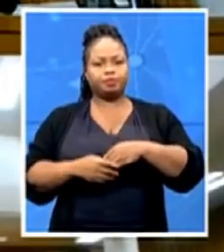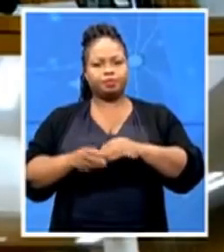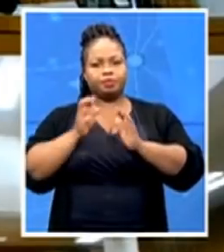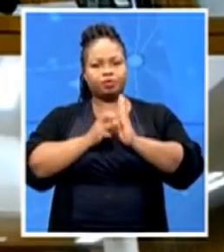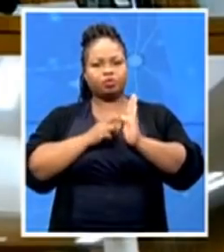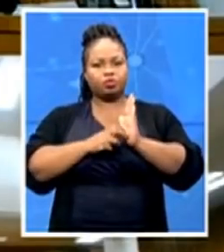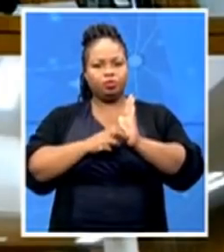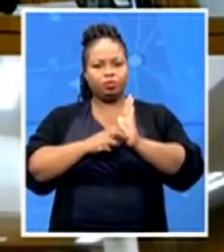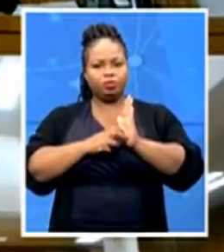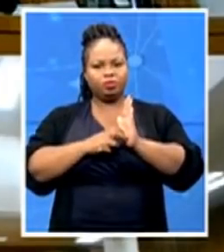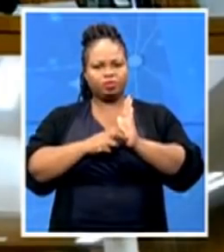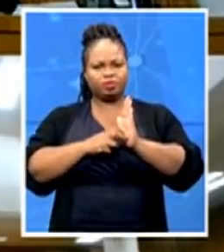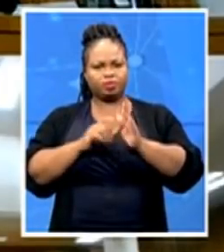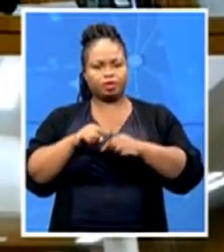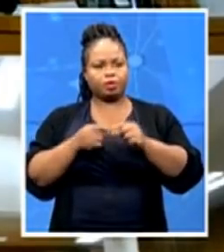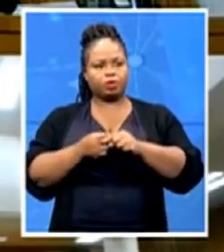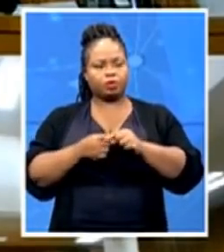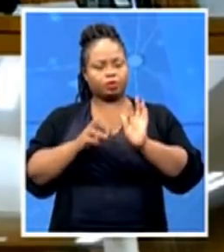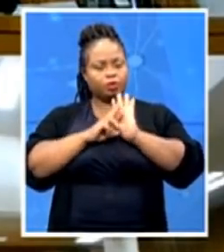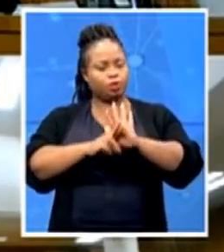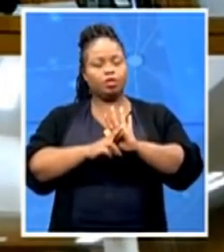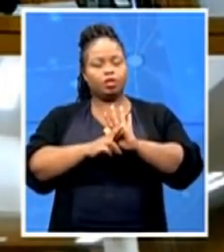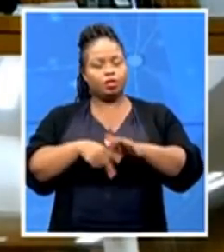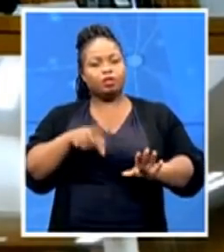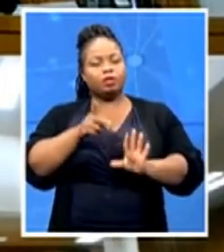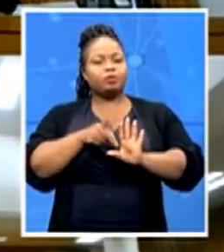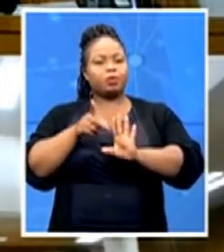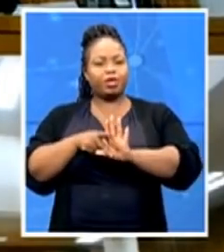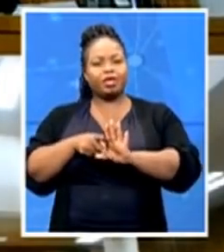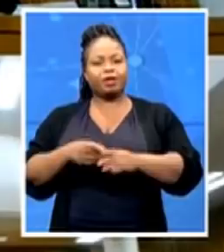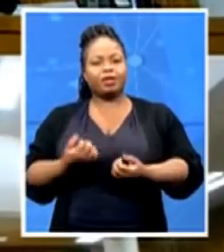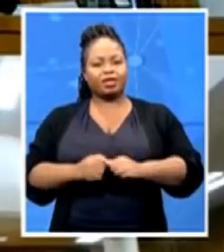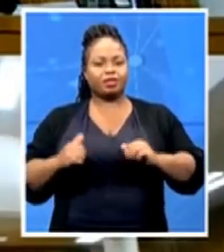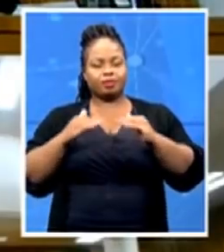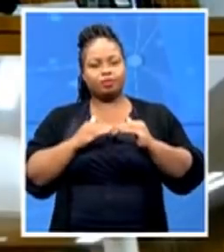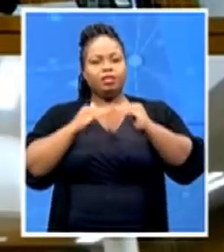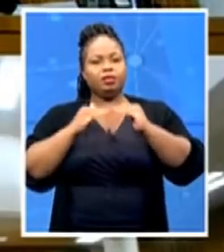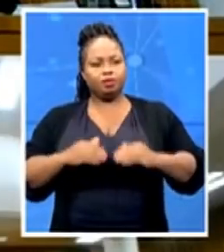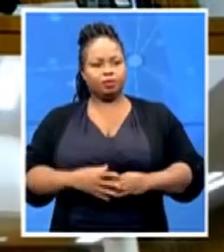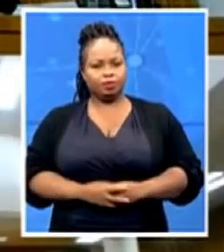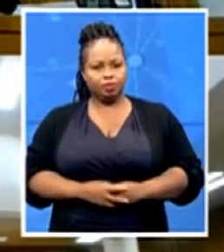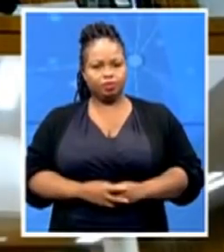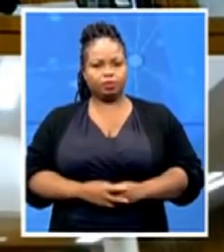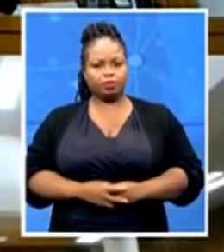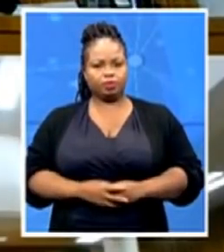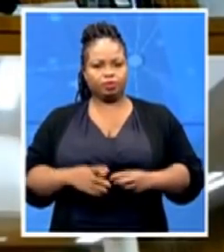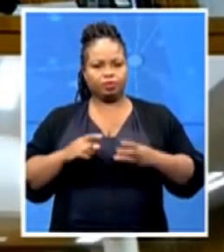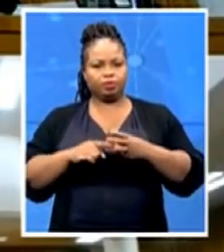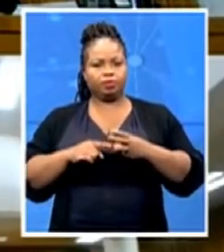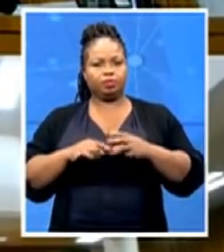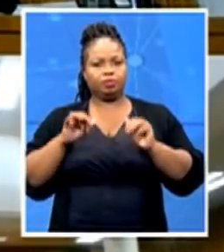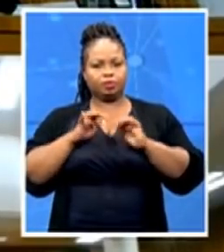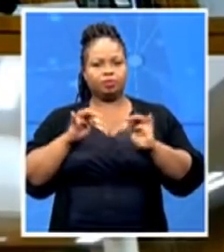and participatory democracy, accountability, transparency, and public involvement. Now, that